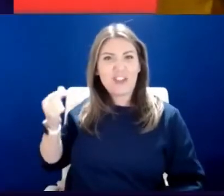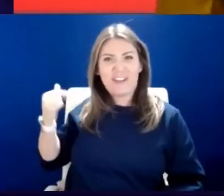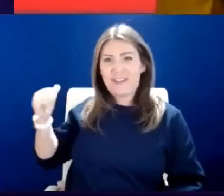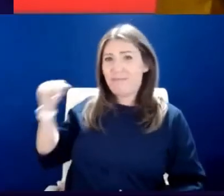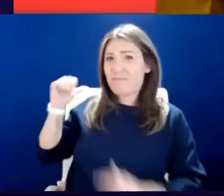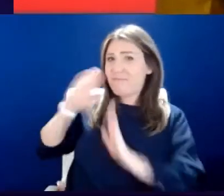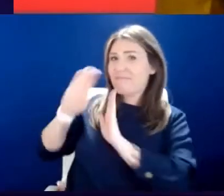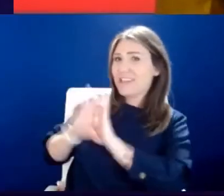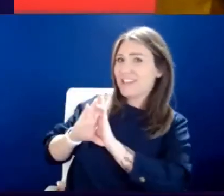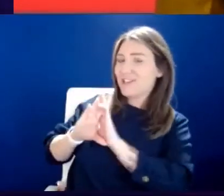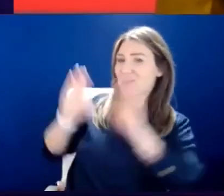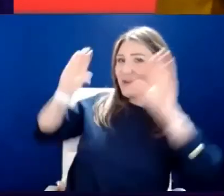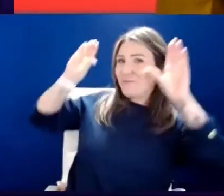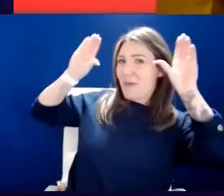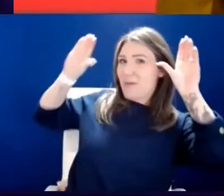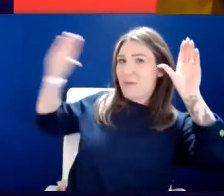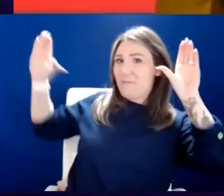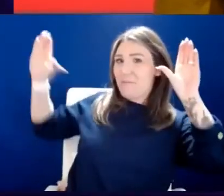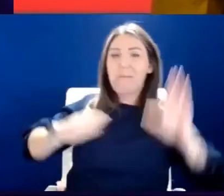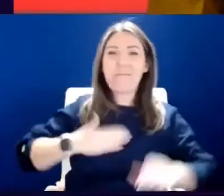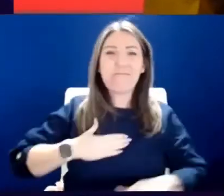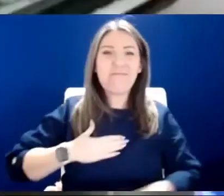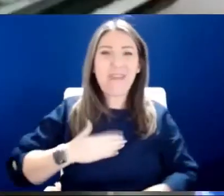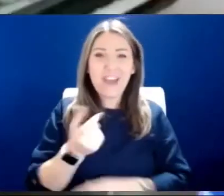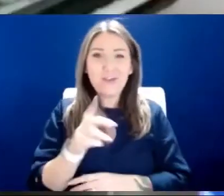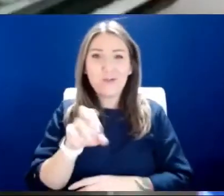This is my grandson's